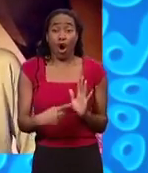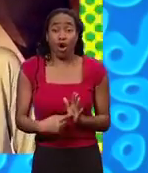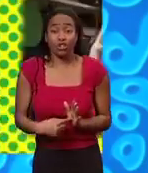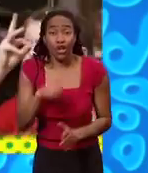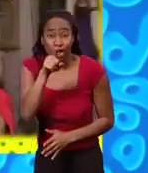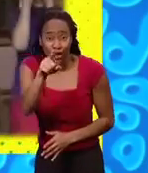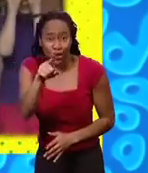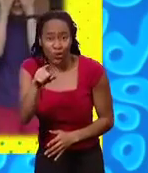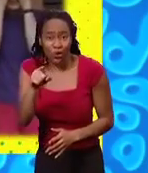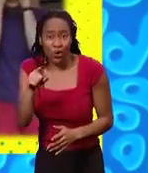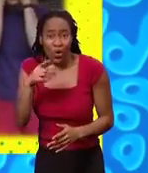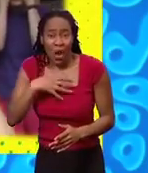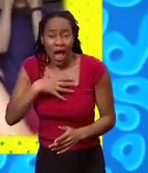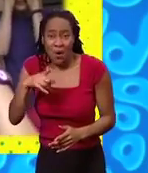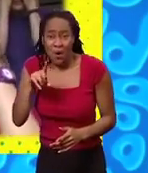be?